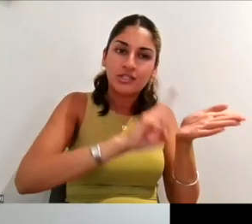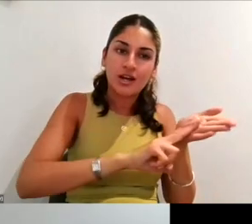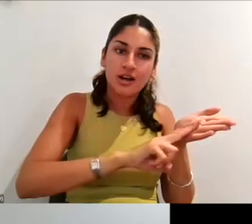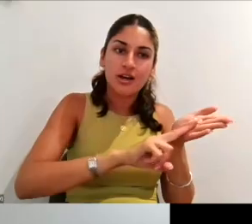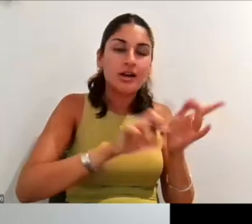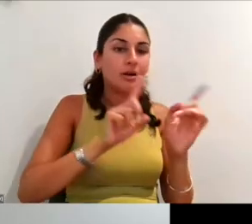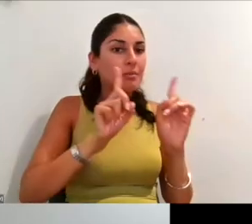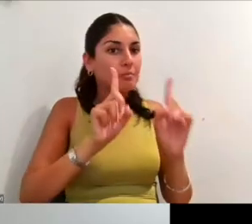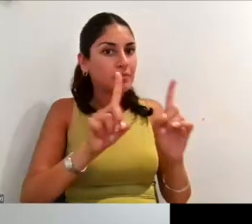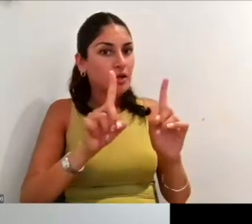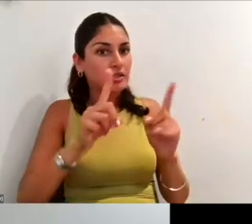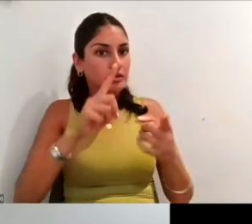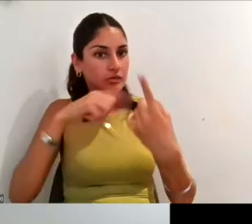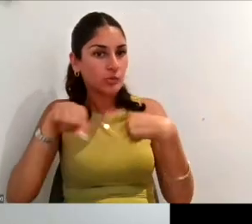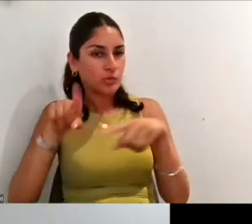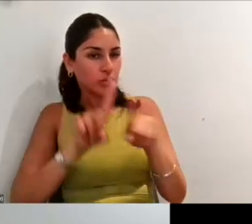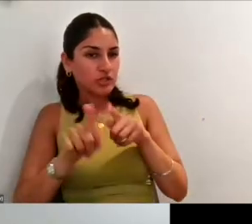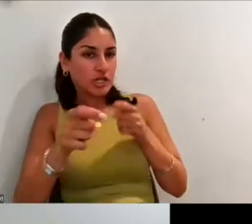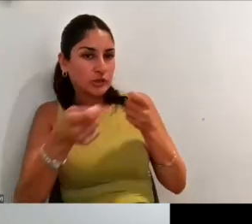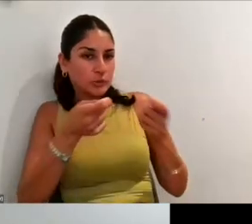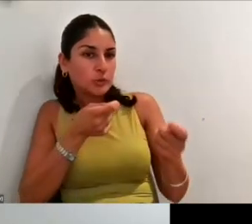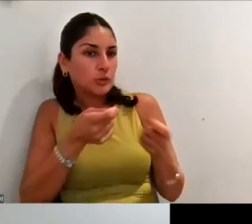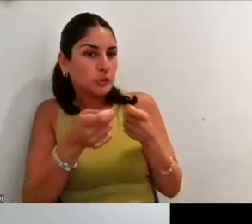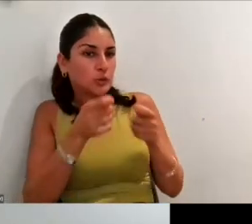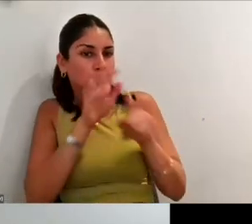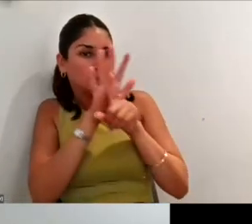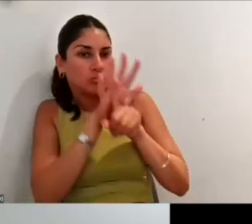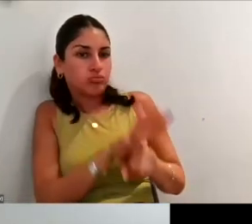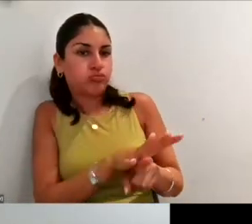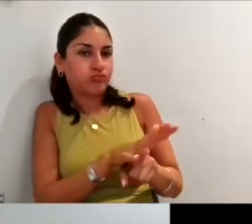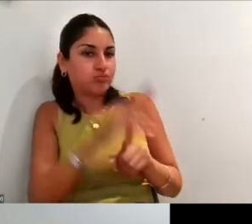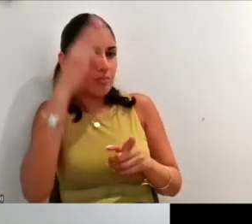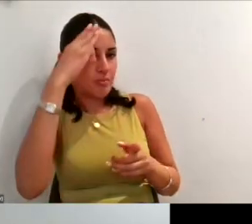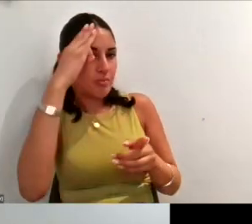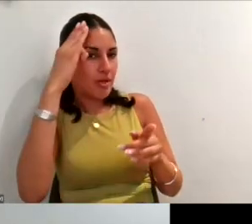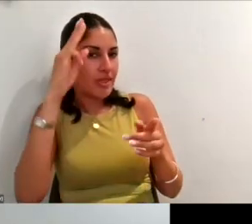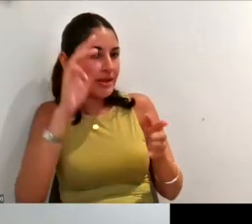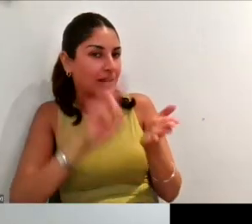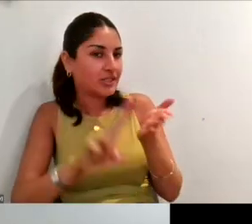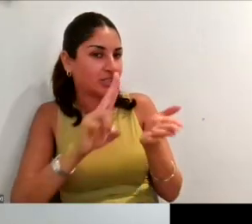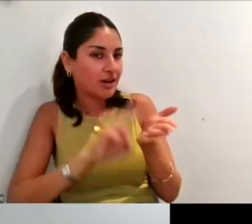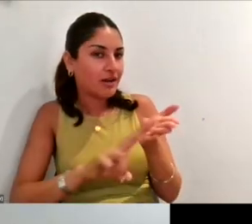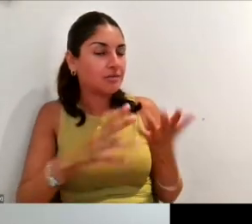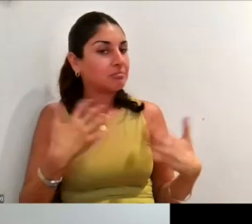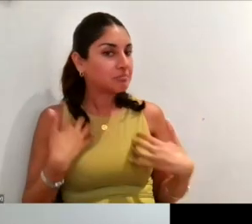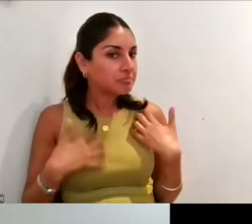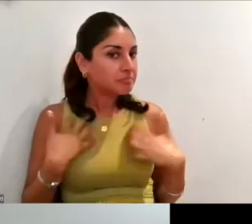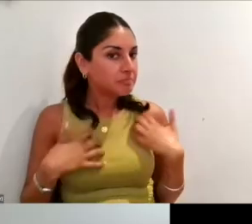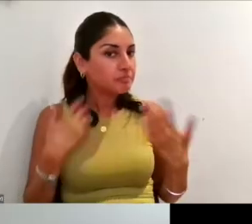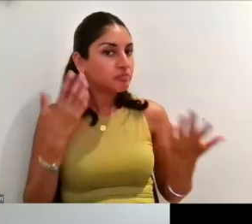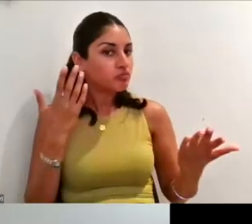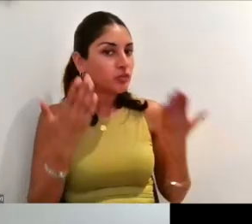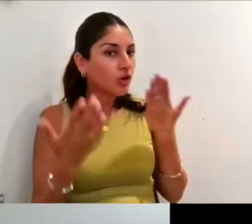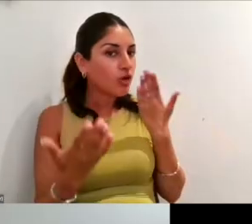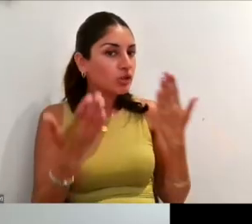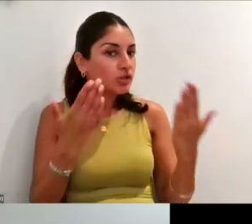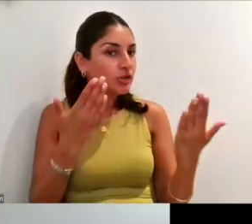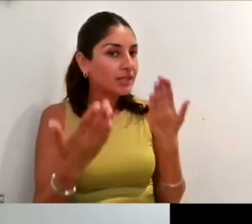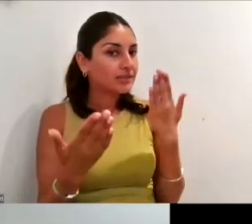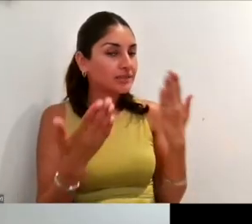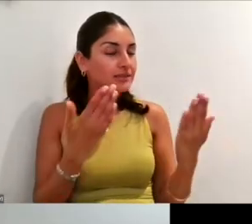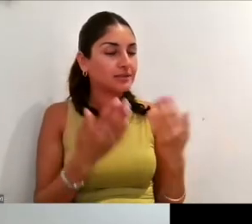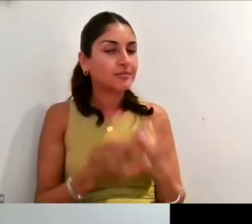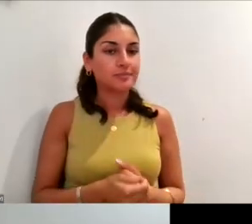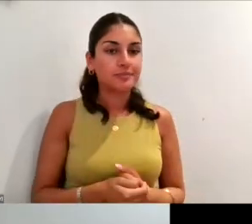now, we're in a process of like destroying that as well. So yeah, so I think looking at those ironies,